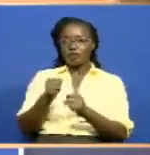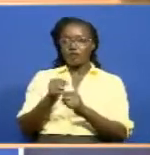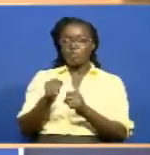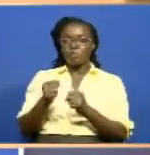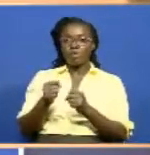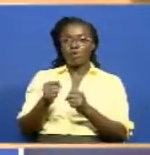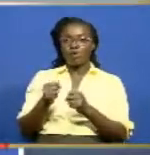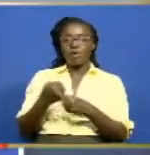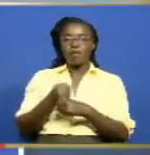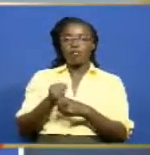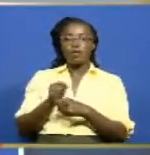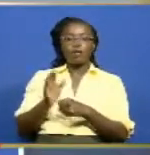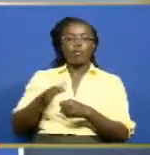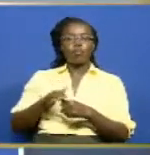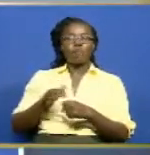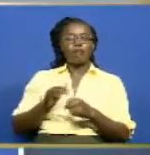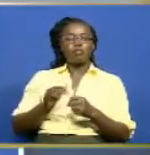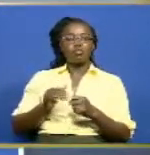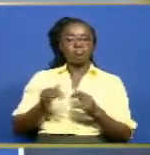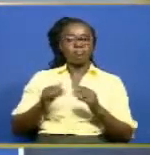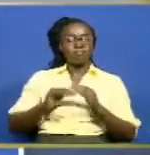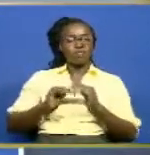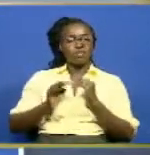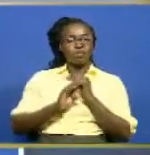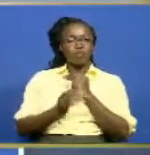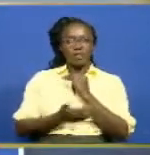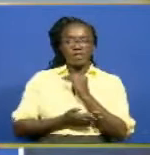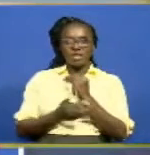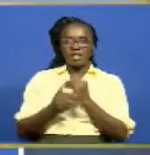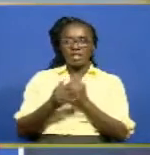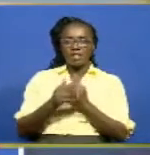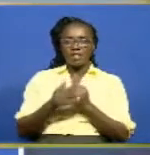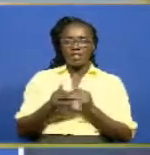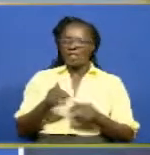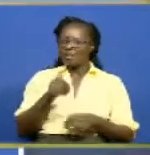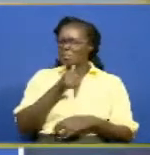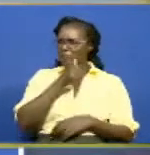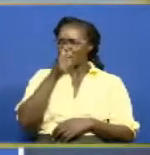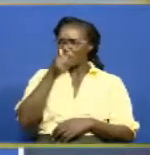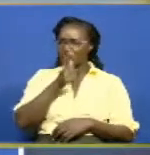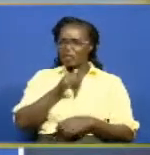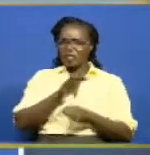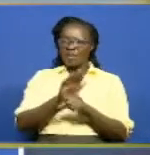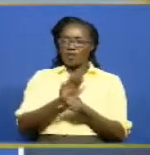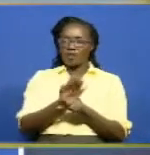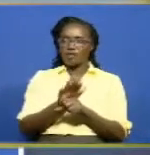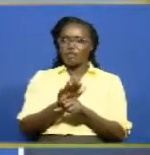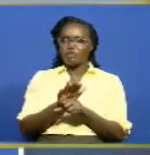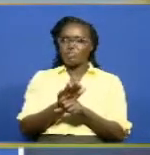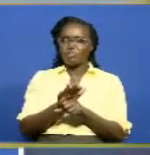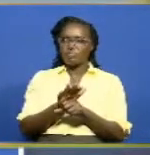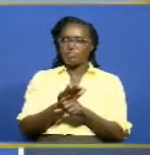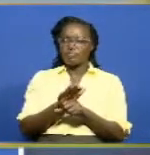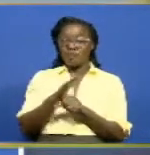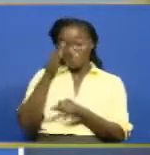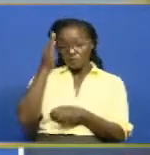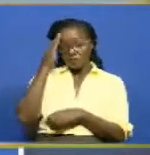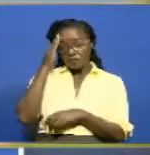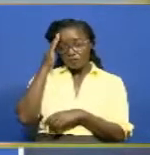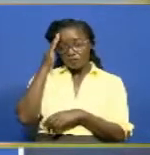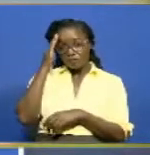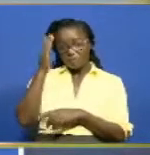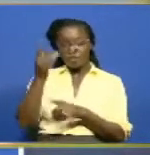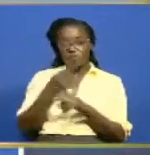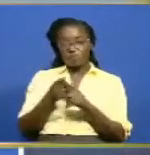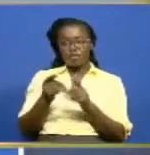pregnancy. Matters infertility are very private. They are known, but